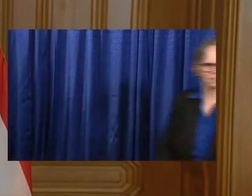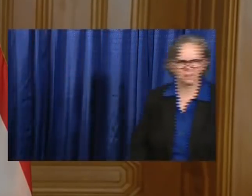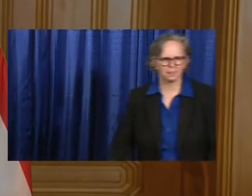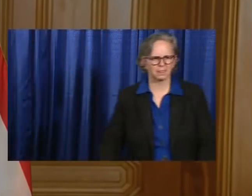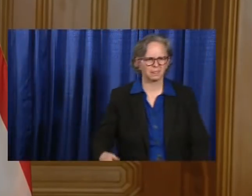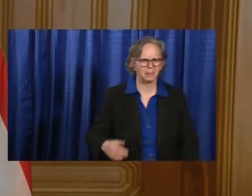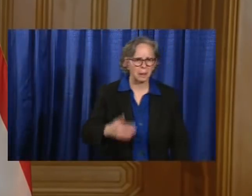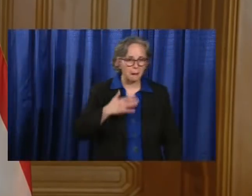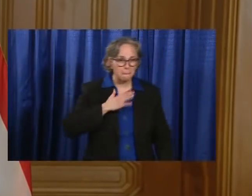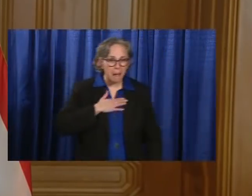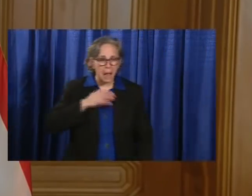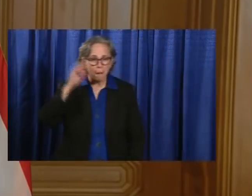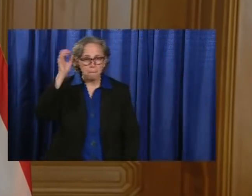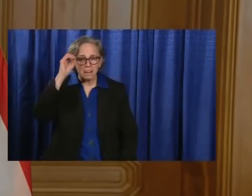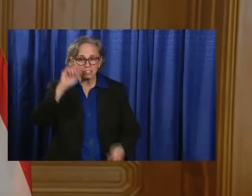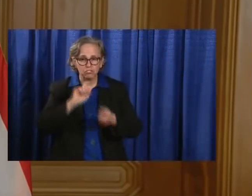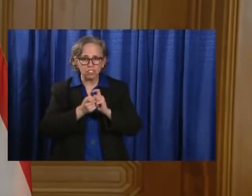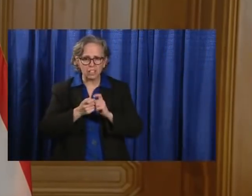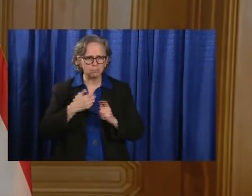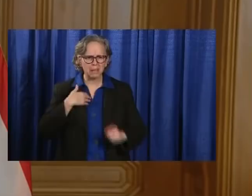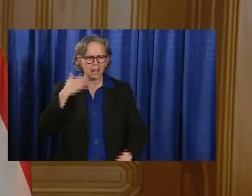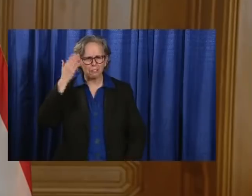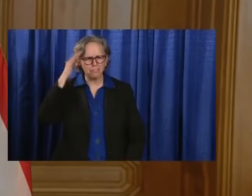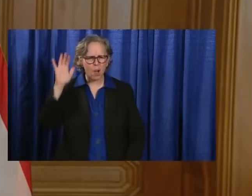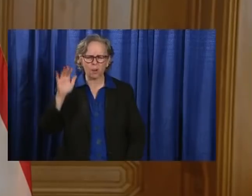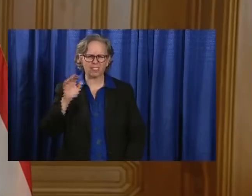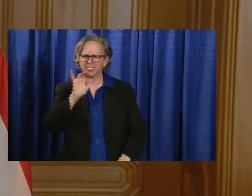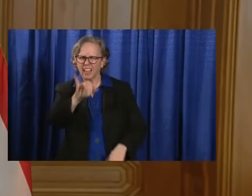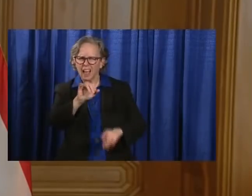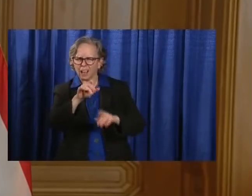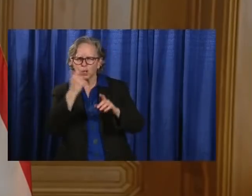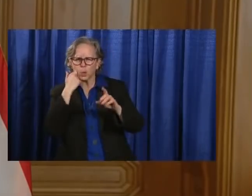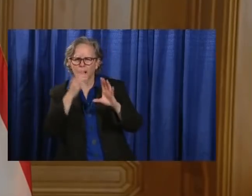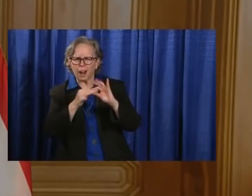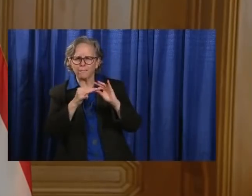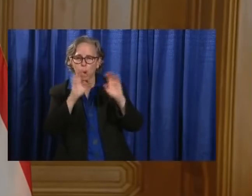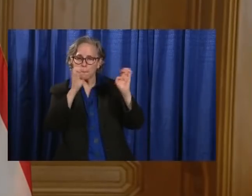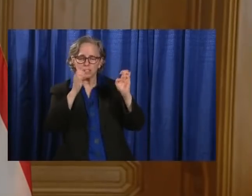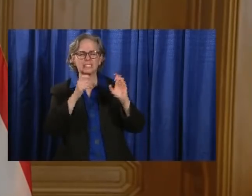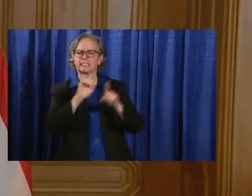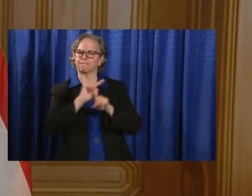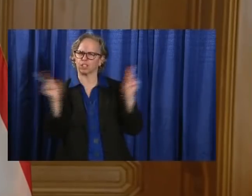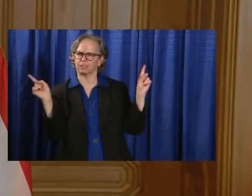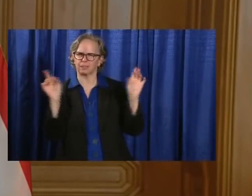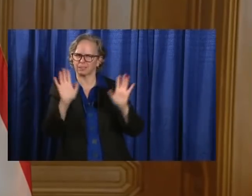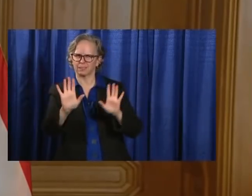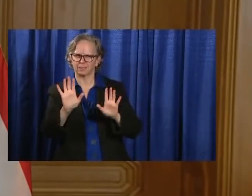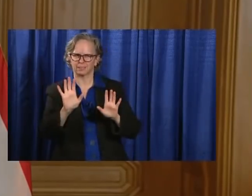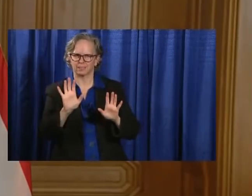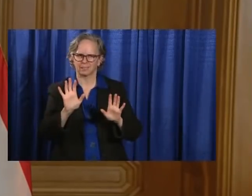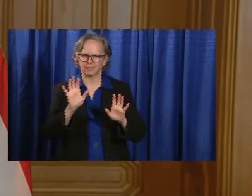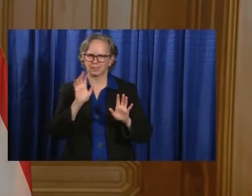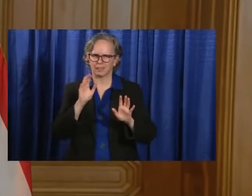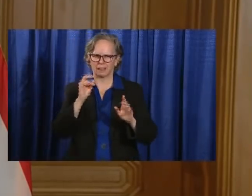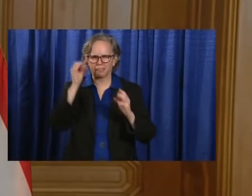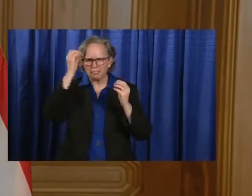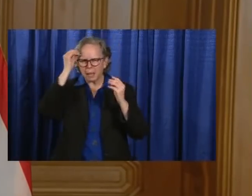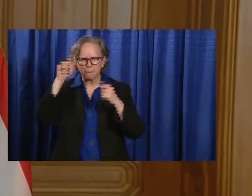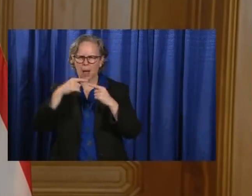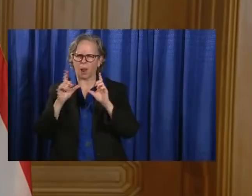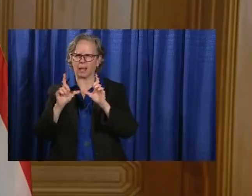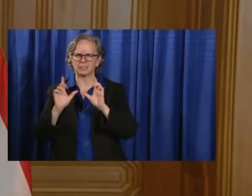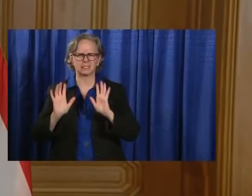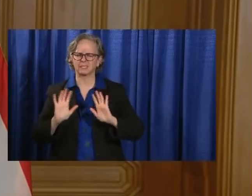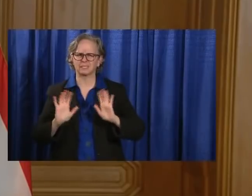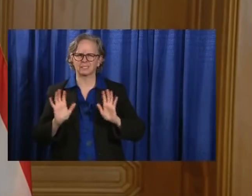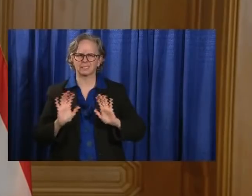we are focused on an emergency, so, you know, we're probably not doing this at this point. I'll defer to Dr.